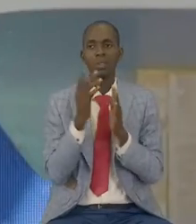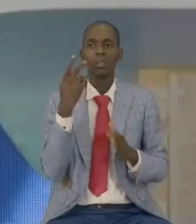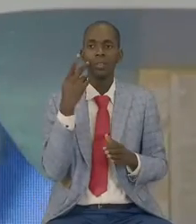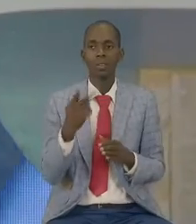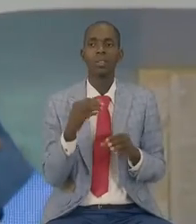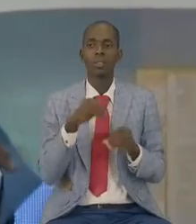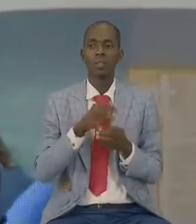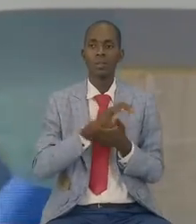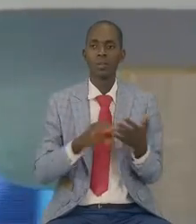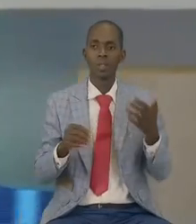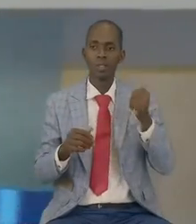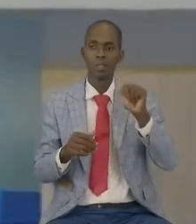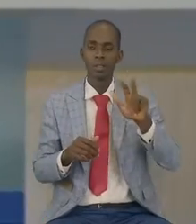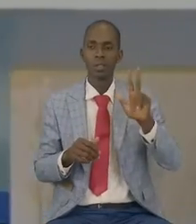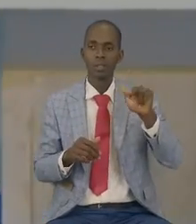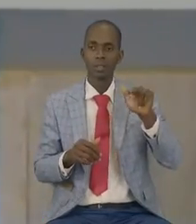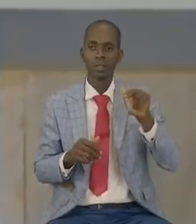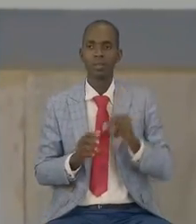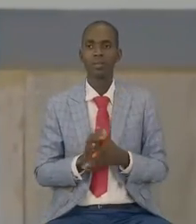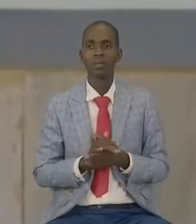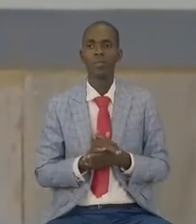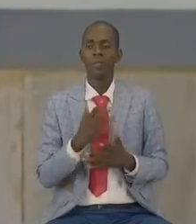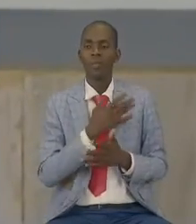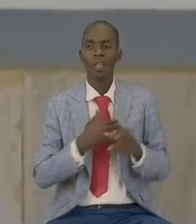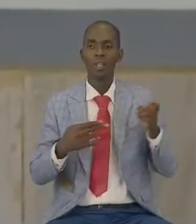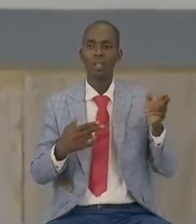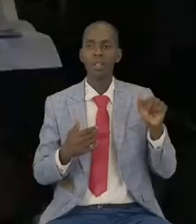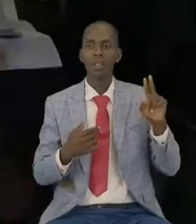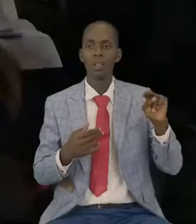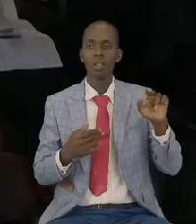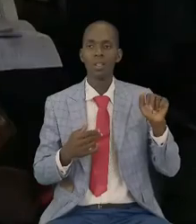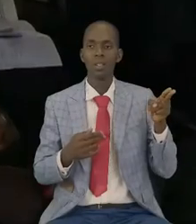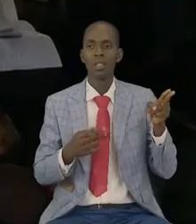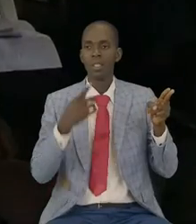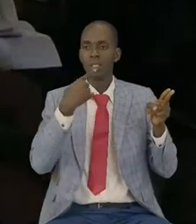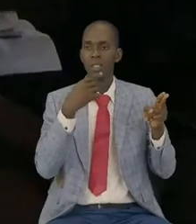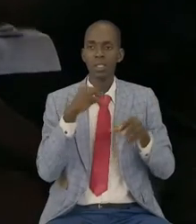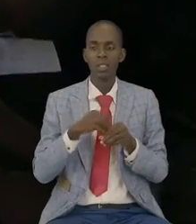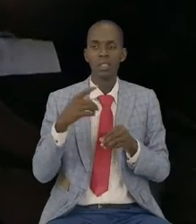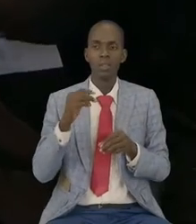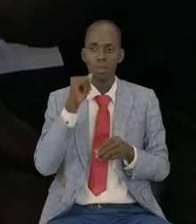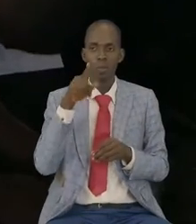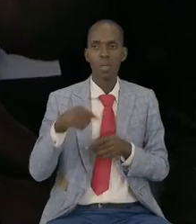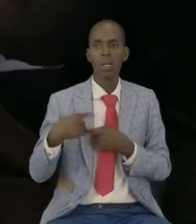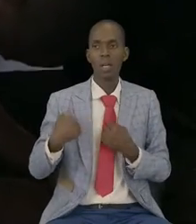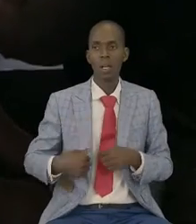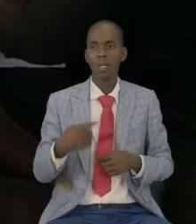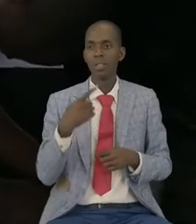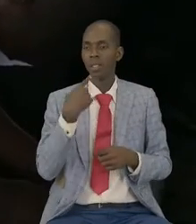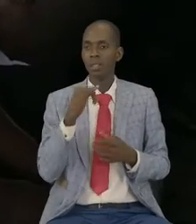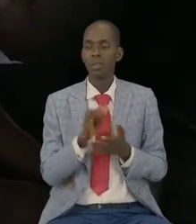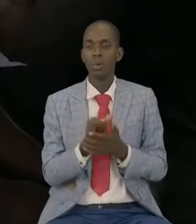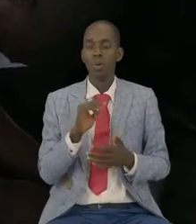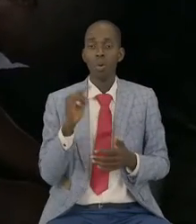there. In verse 13, and Anna, she spake in her heart, only her